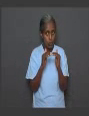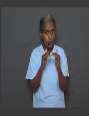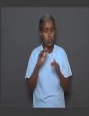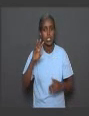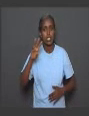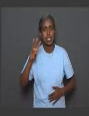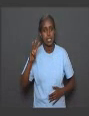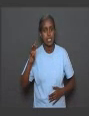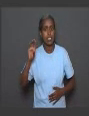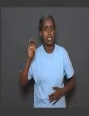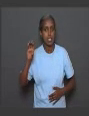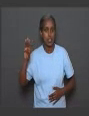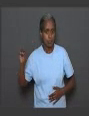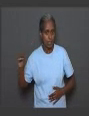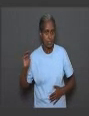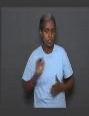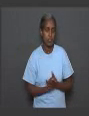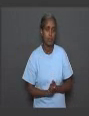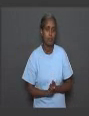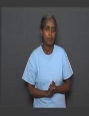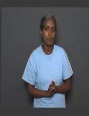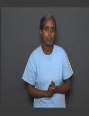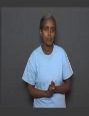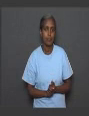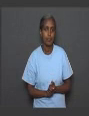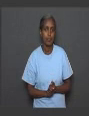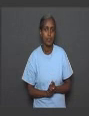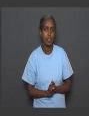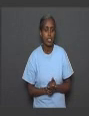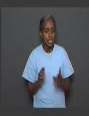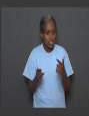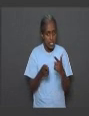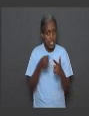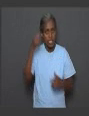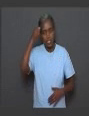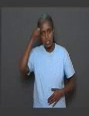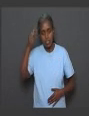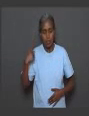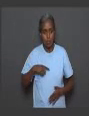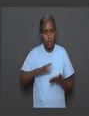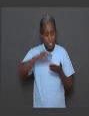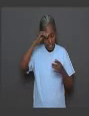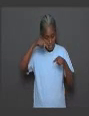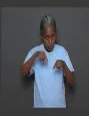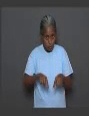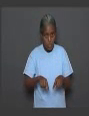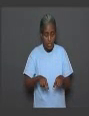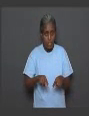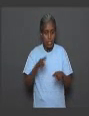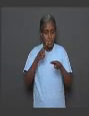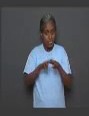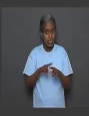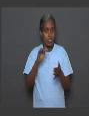6 centimeters. The second theorem we learned today states